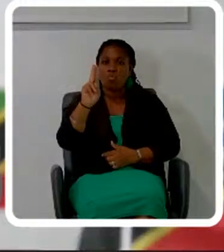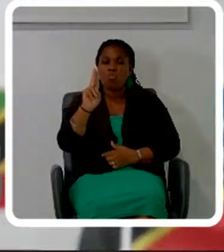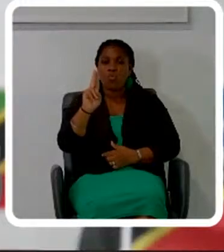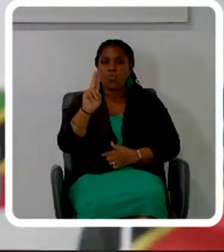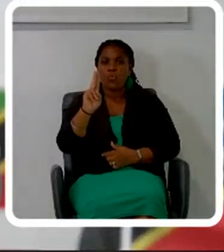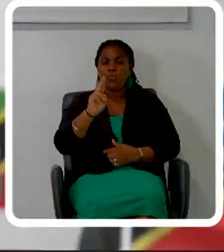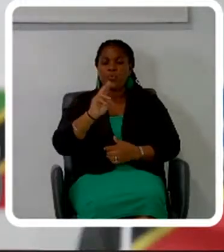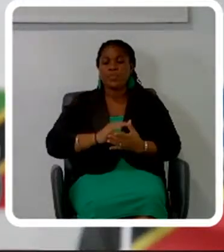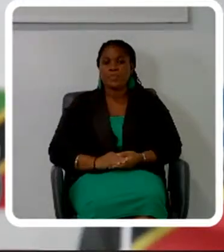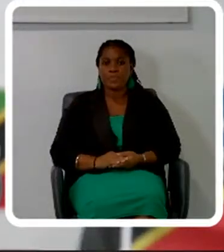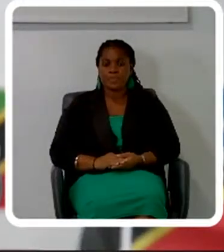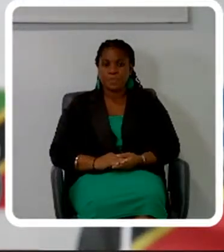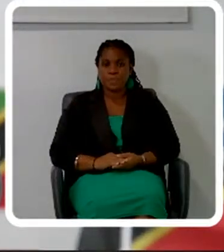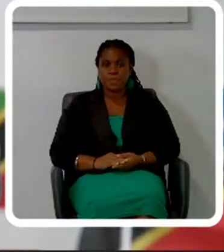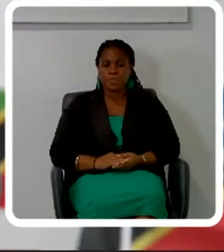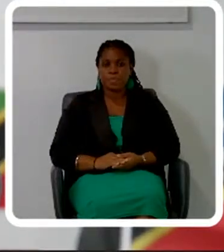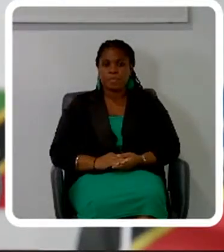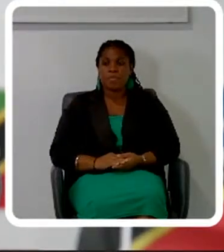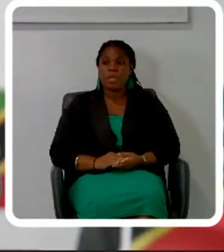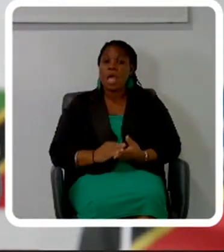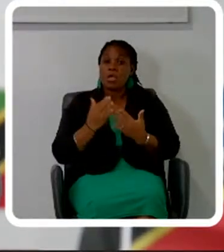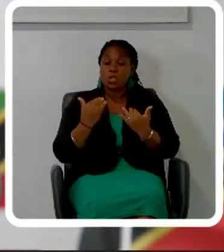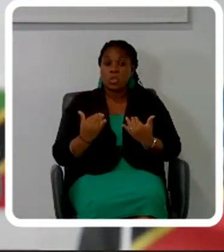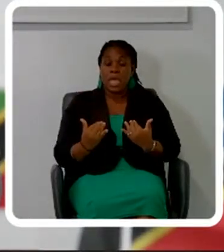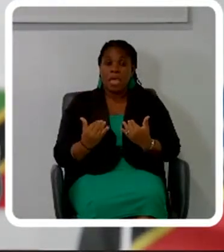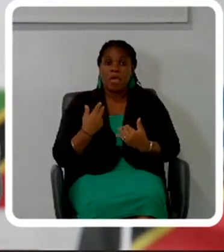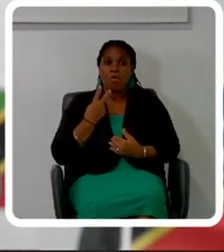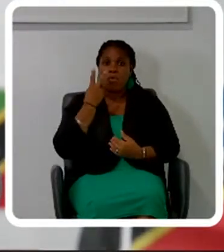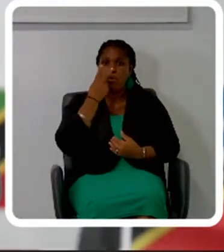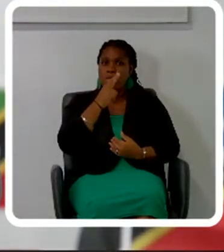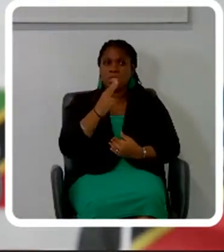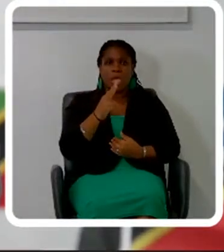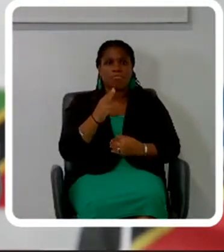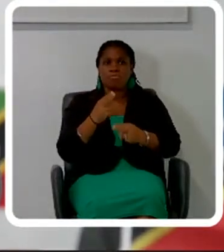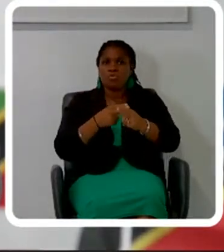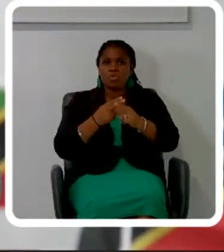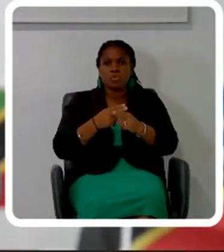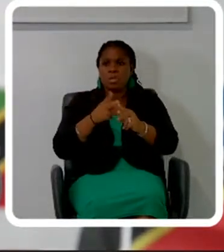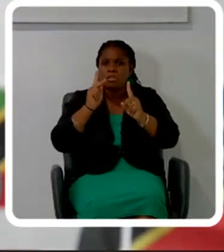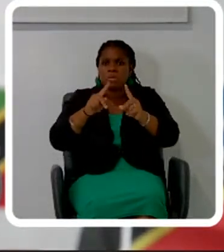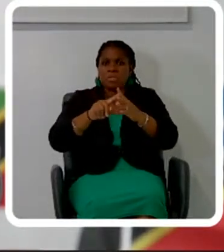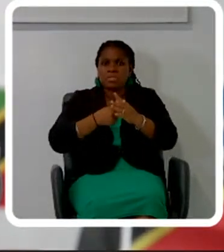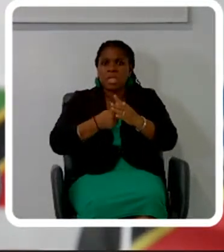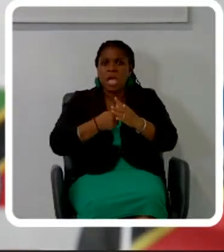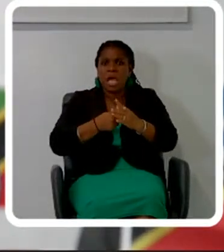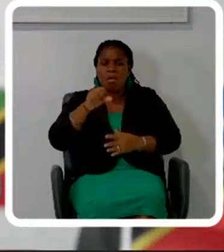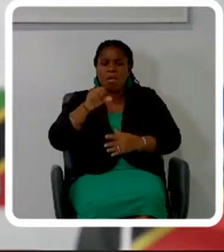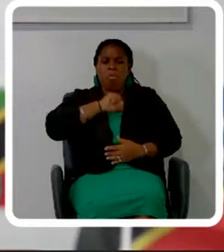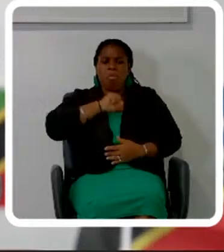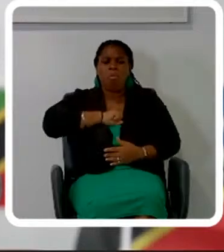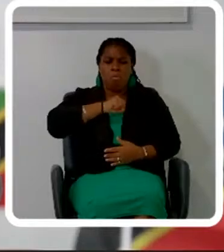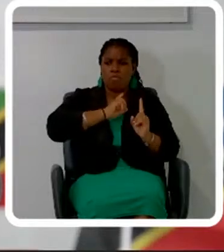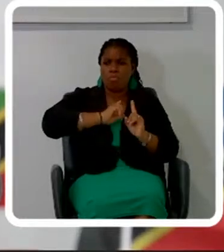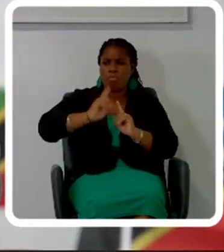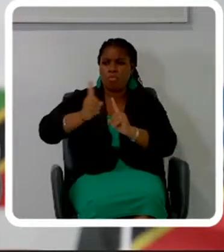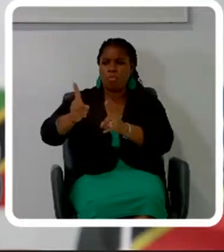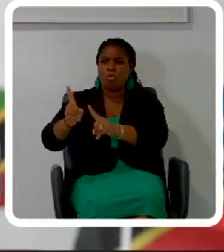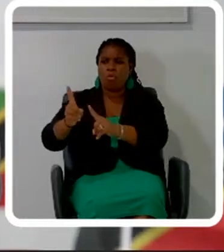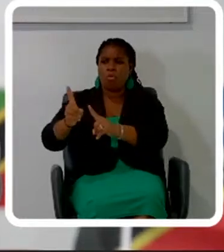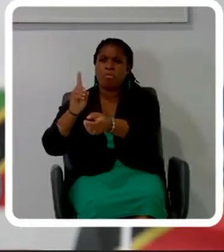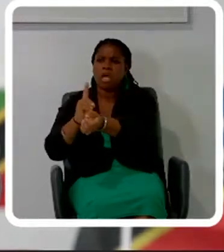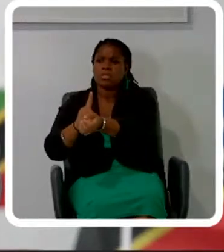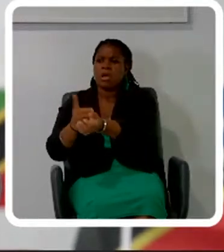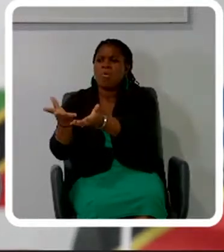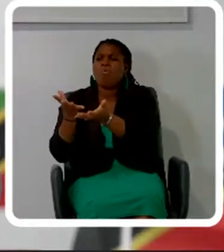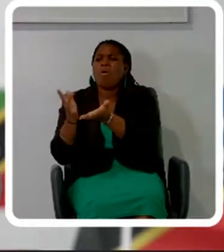symptoms. But today, we see that as soon as somebody starts to cough, they go to the doctor and they ask for